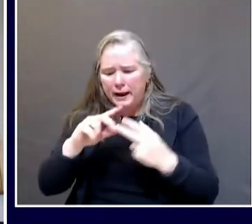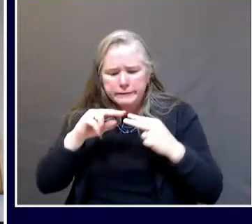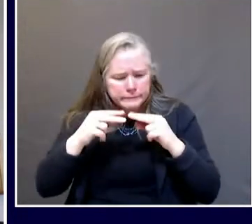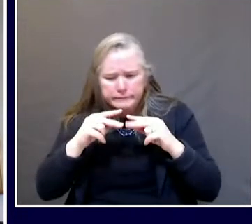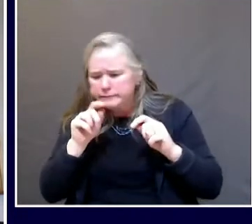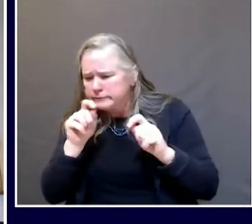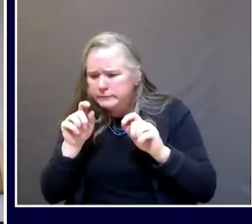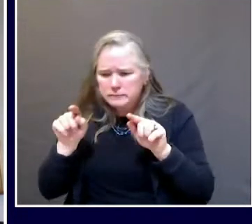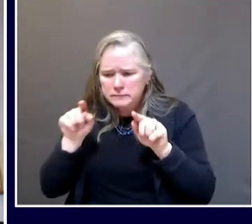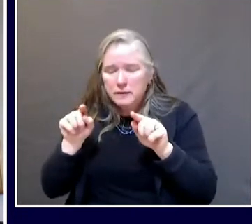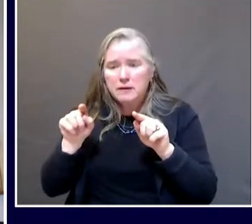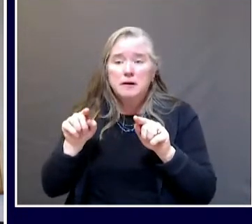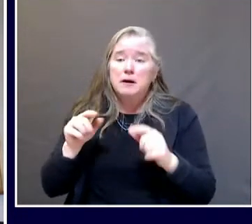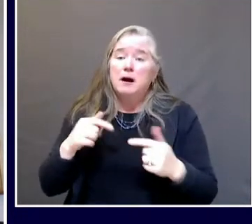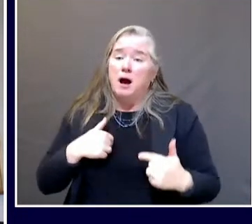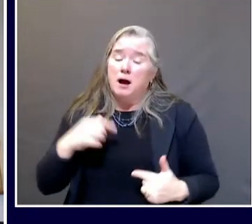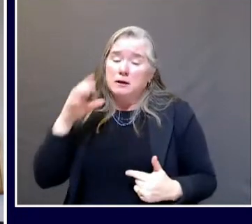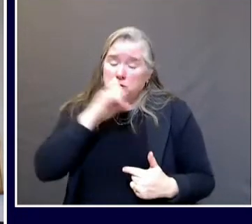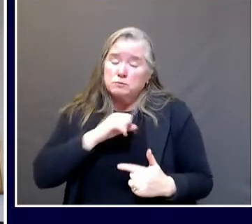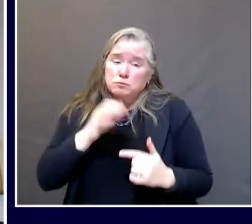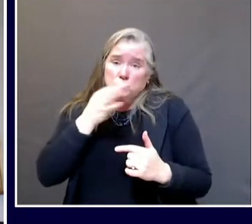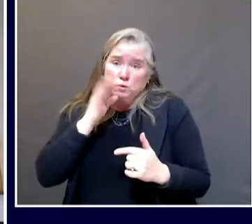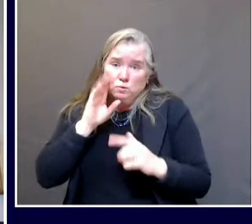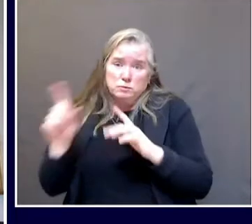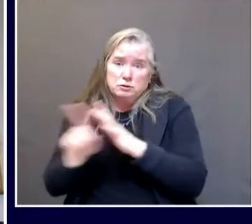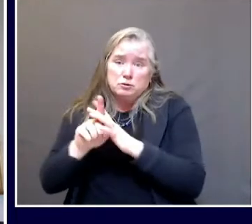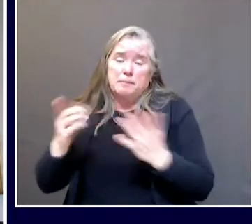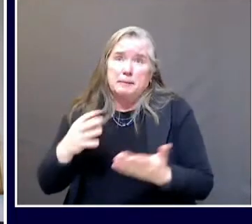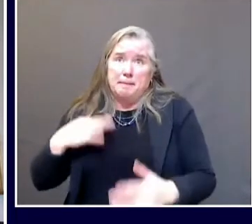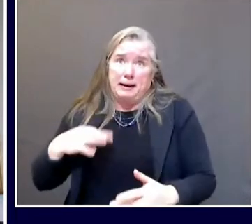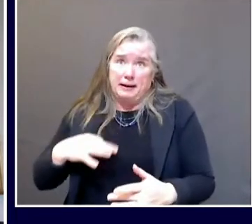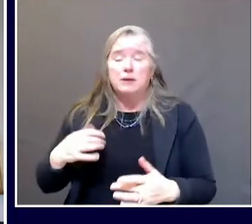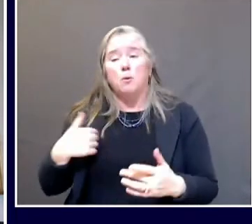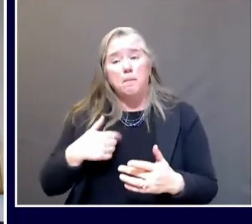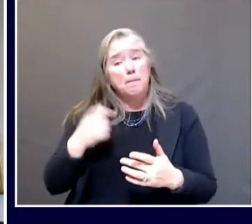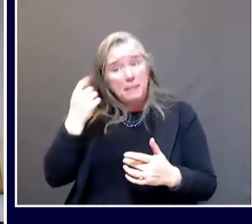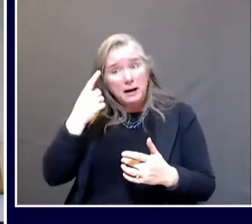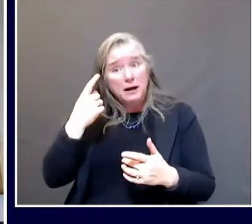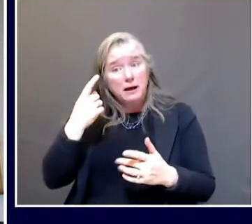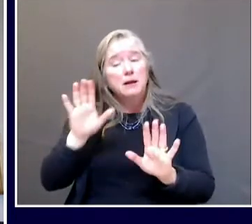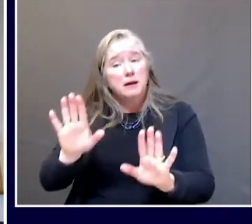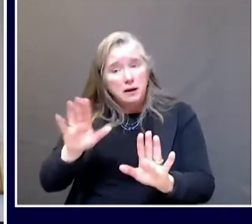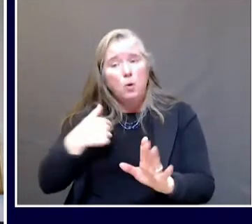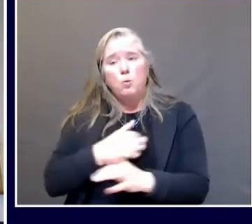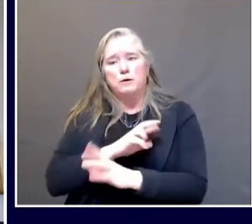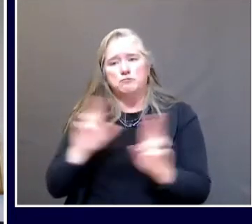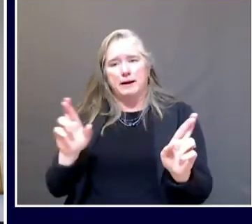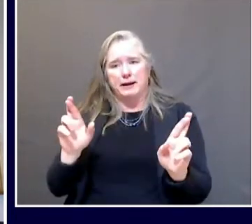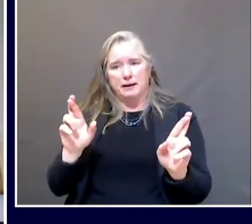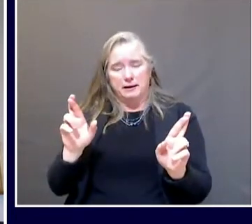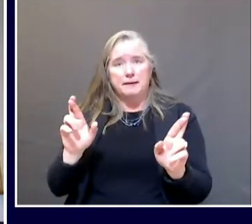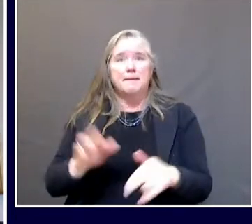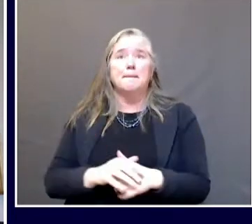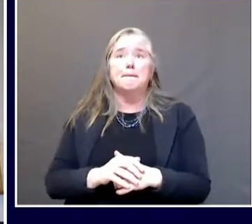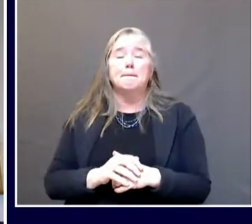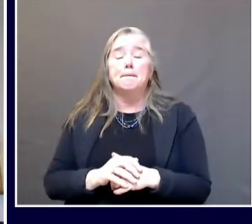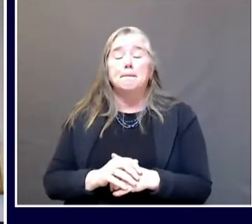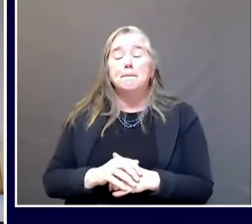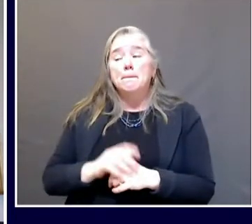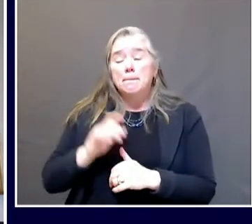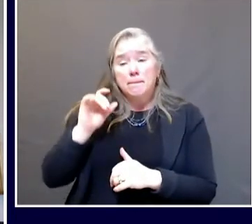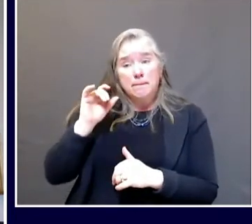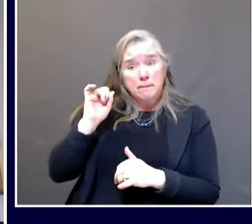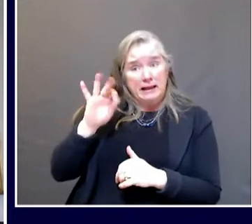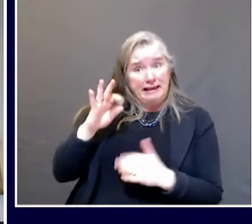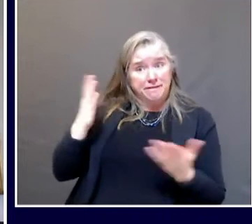likelihood, that we will find it in Maine soon. We're poised for that possibility. Now, could it be accounting for the increase in cases that we're